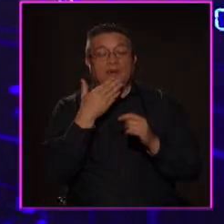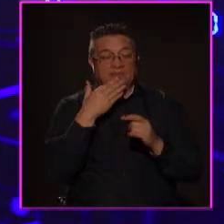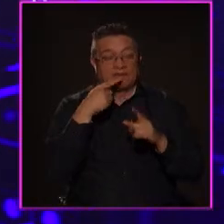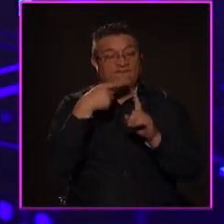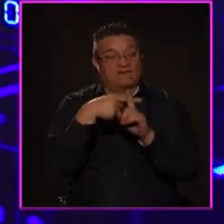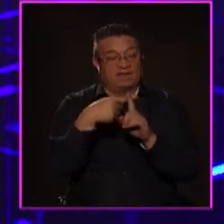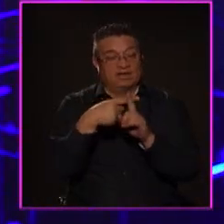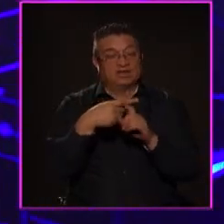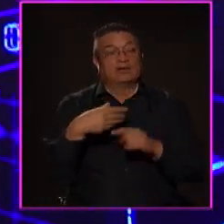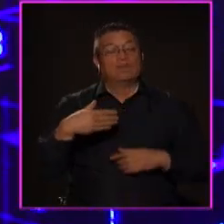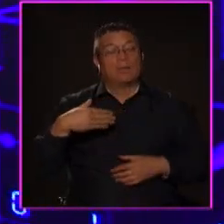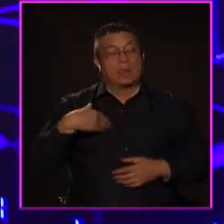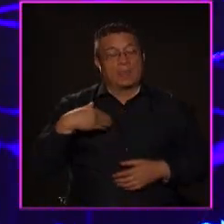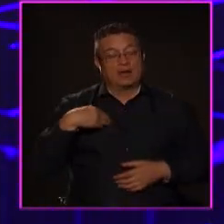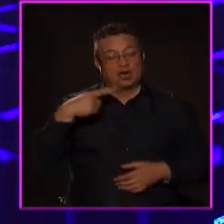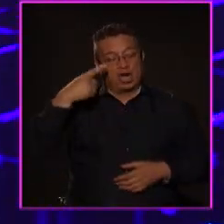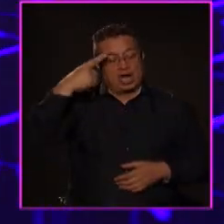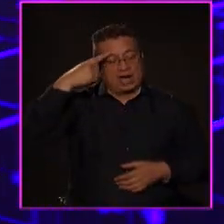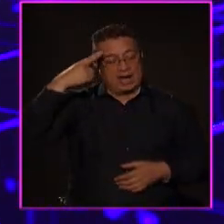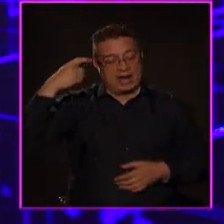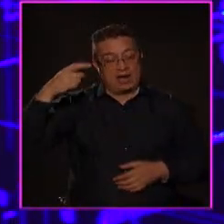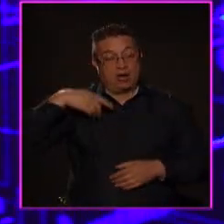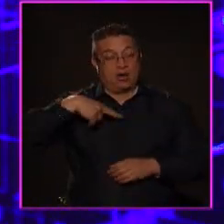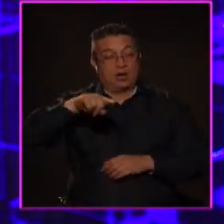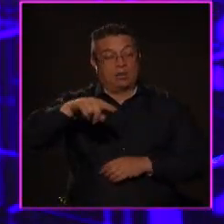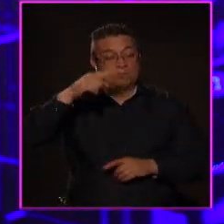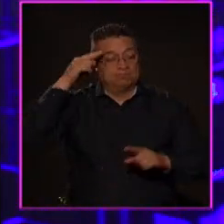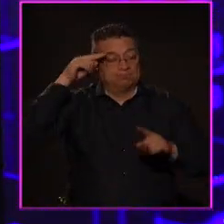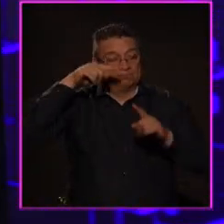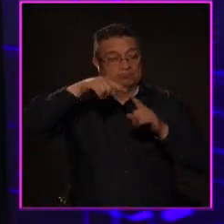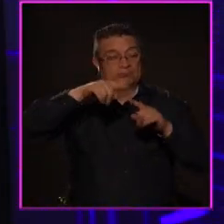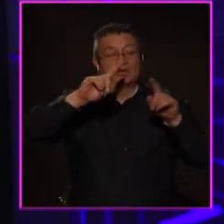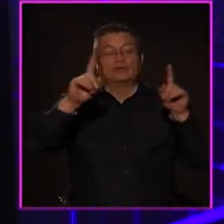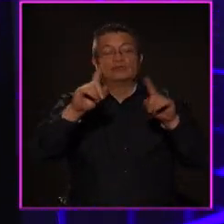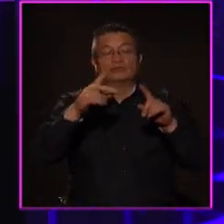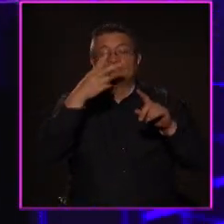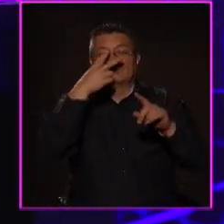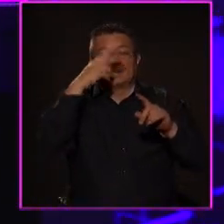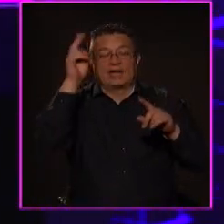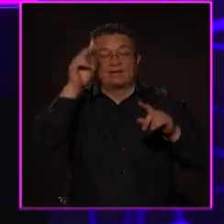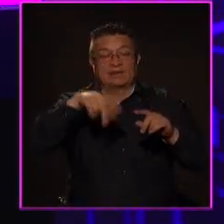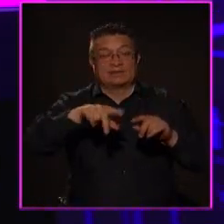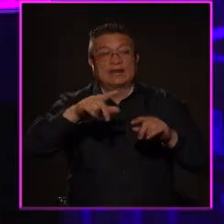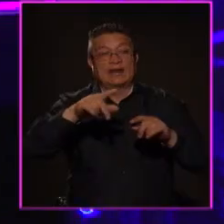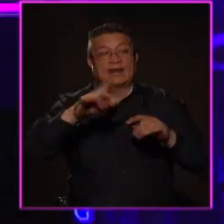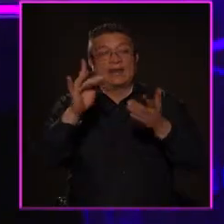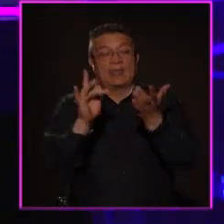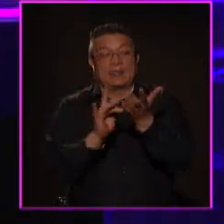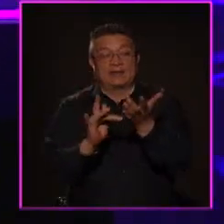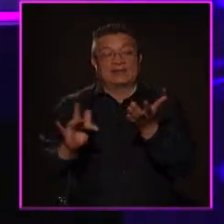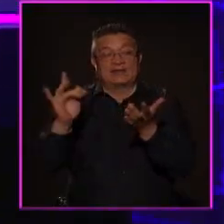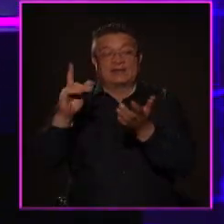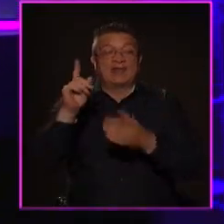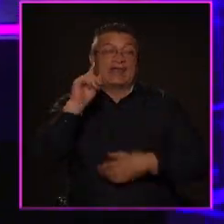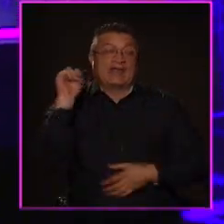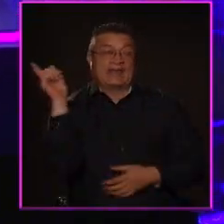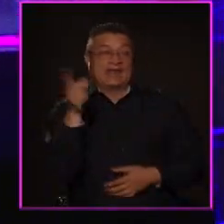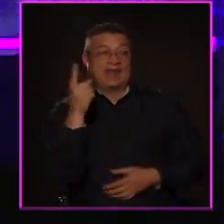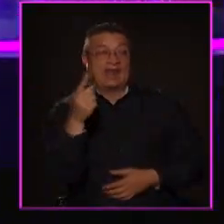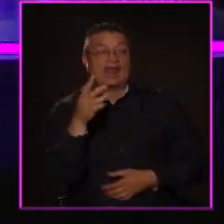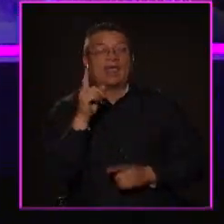not artificial general intelligence. It's to see how artificial intelligence